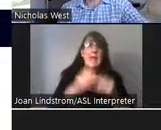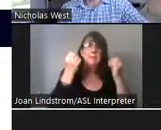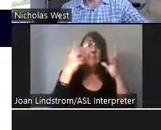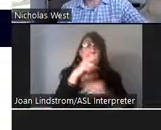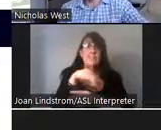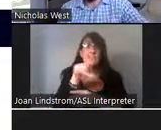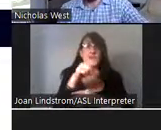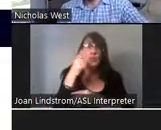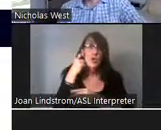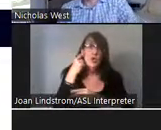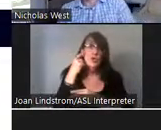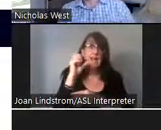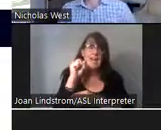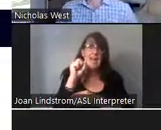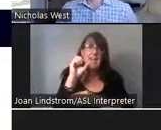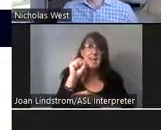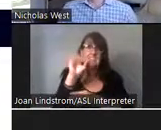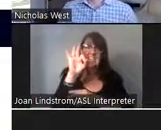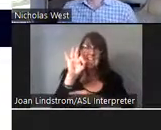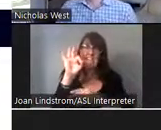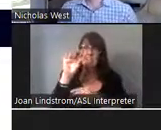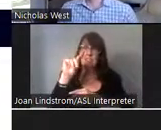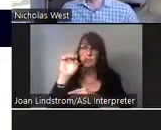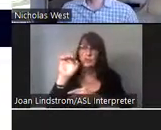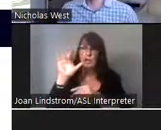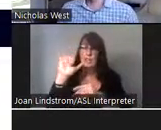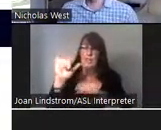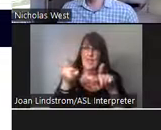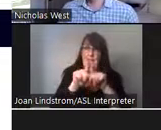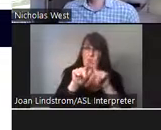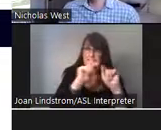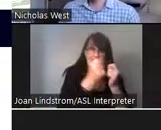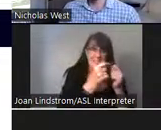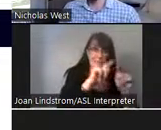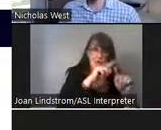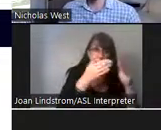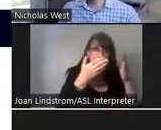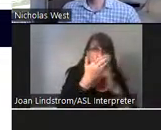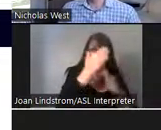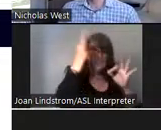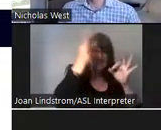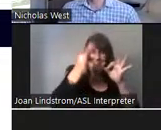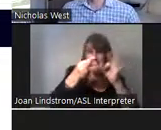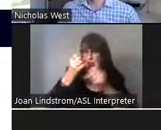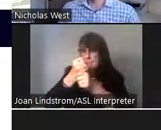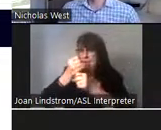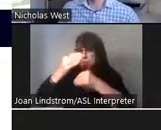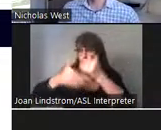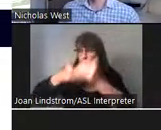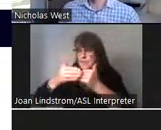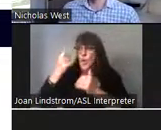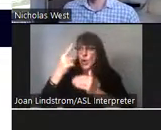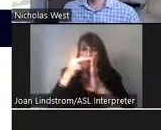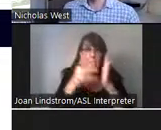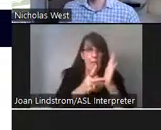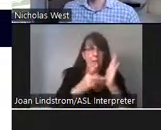have heard of the SF tool that helps the acquisition team walk through kind of that decision-making process. So one of the policies we